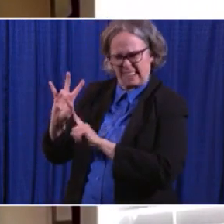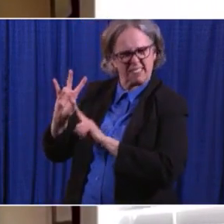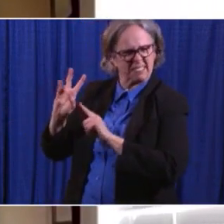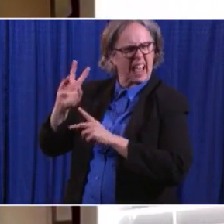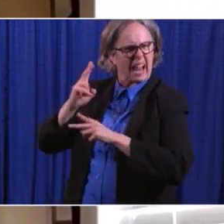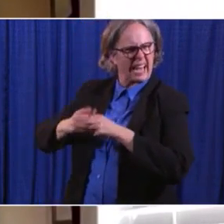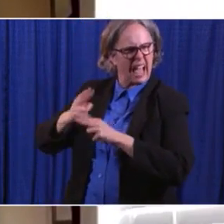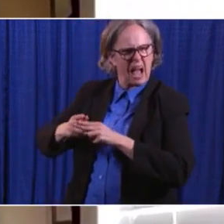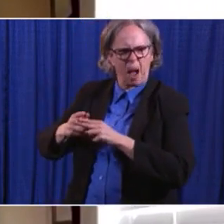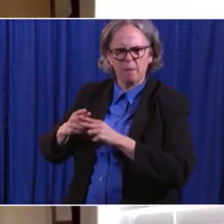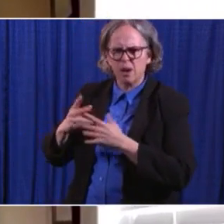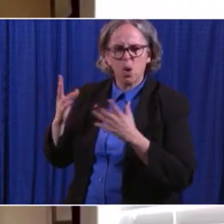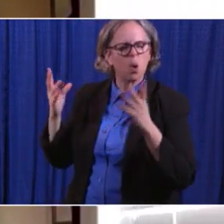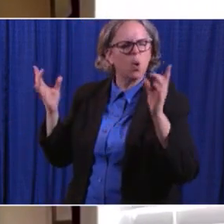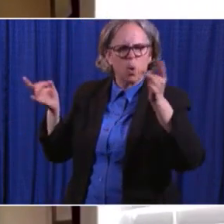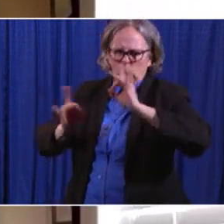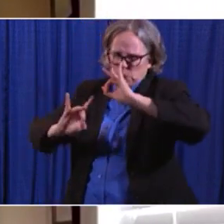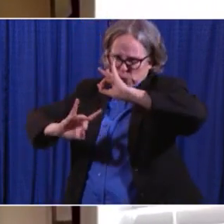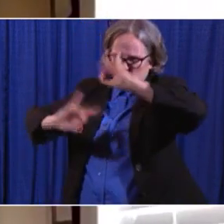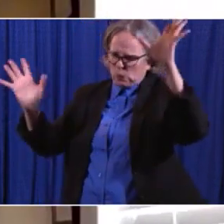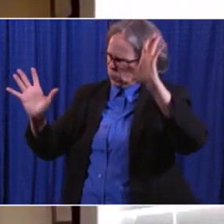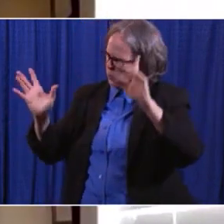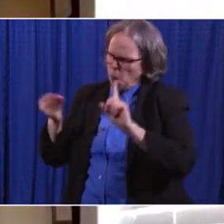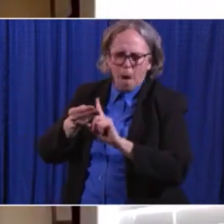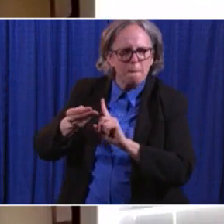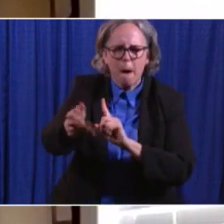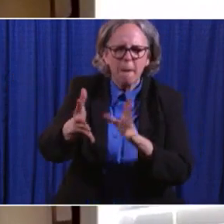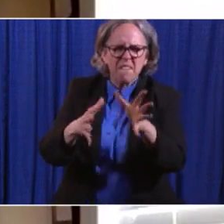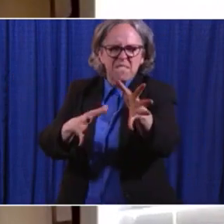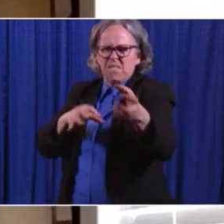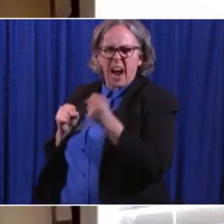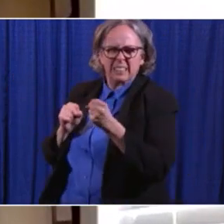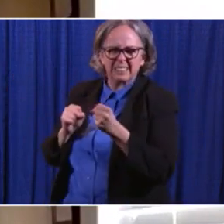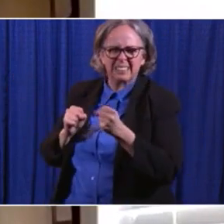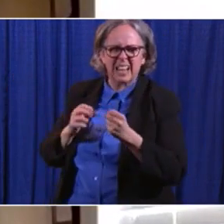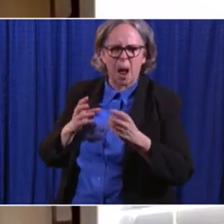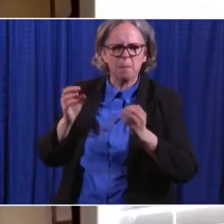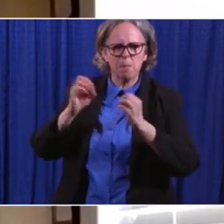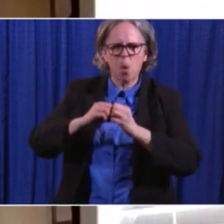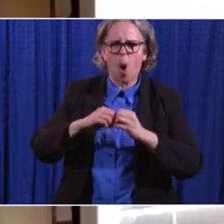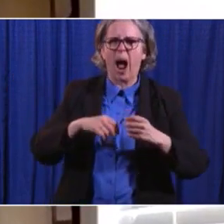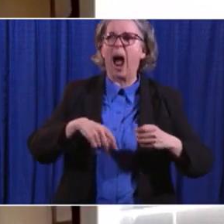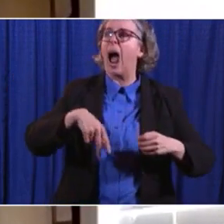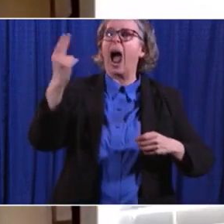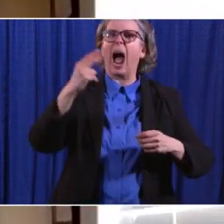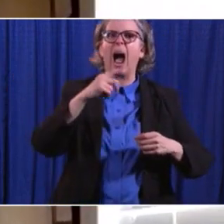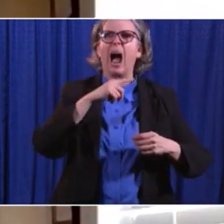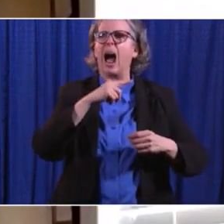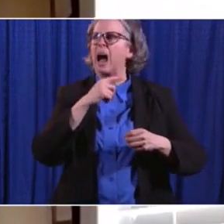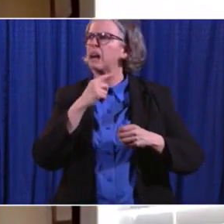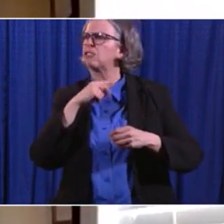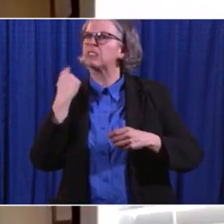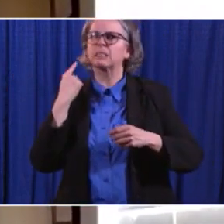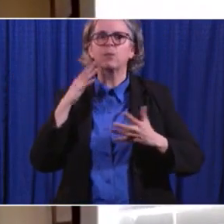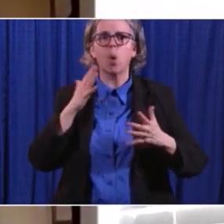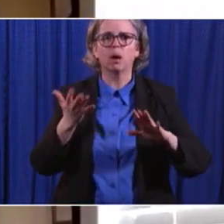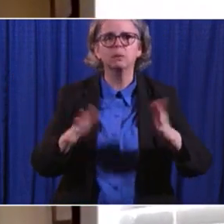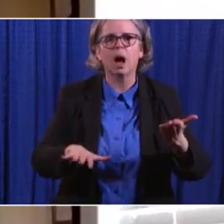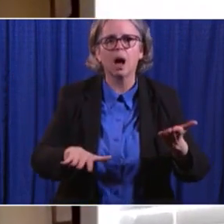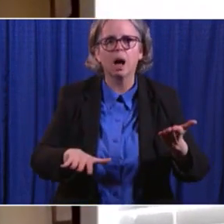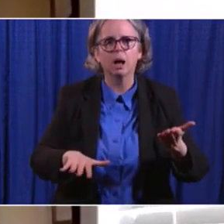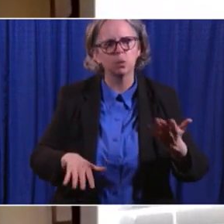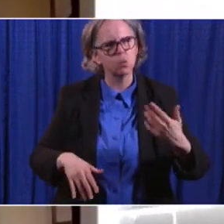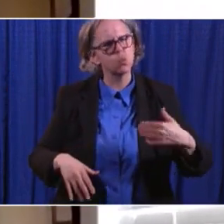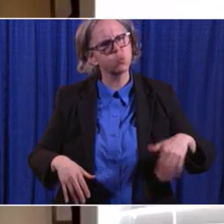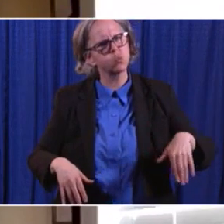more contagious, but also more deadly. But this spring surge of variants is happening here in